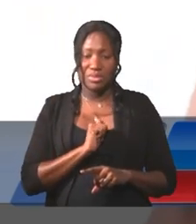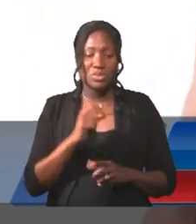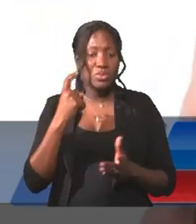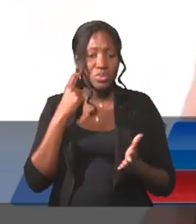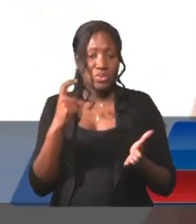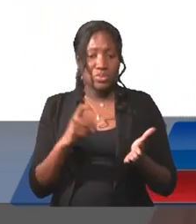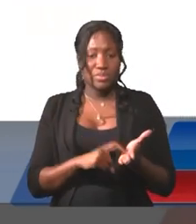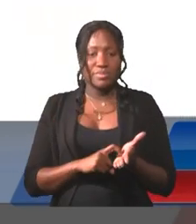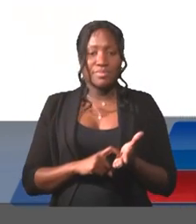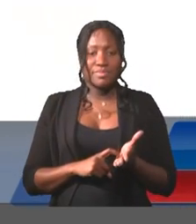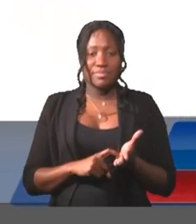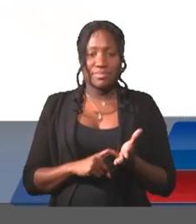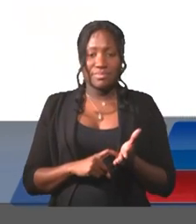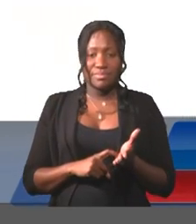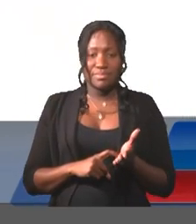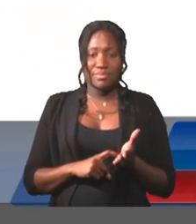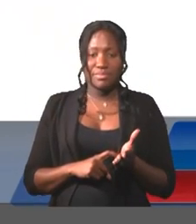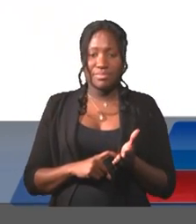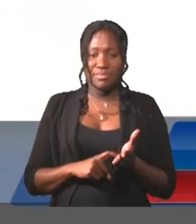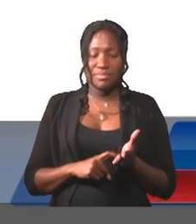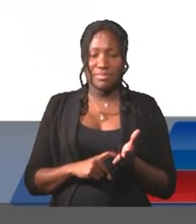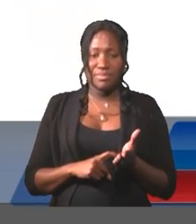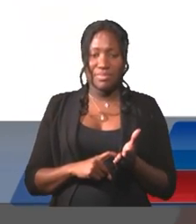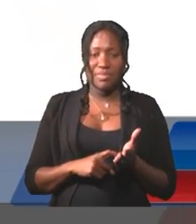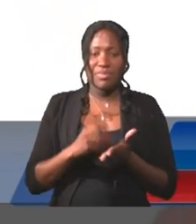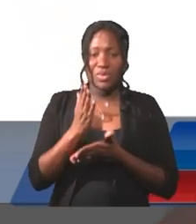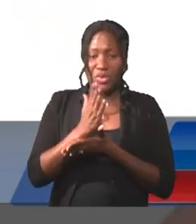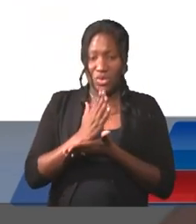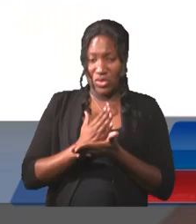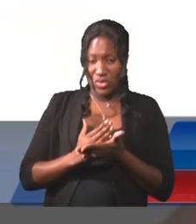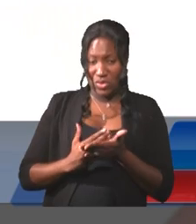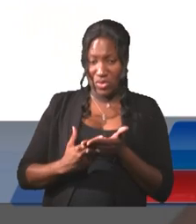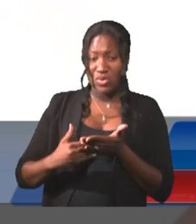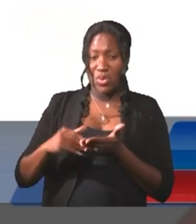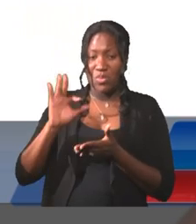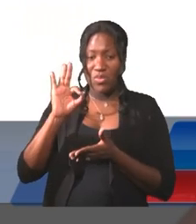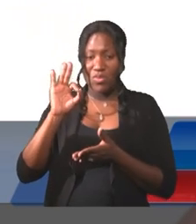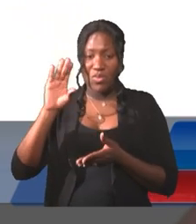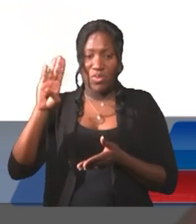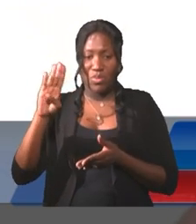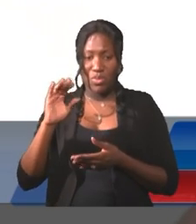impact that some of these social media sites